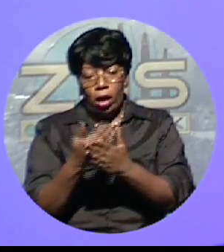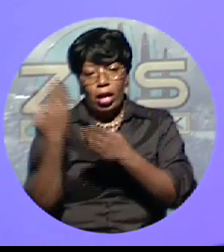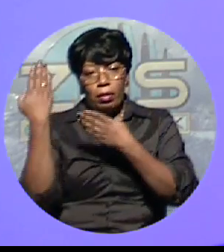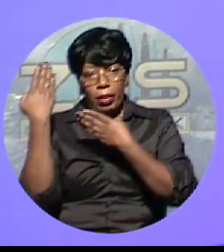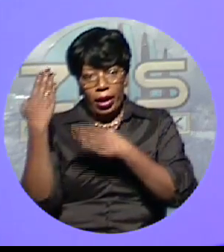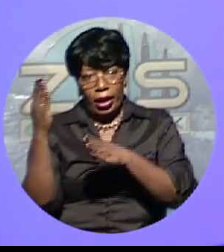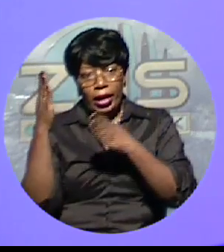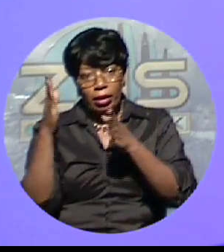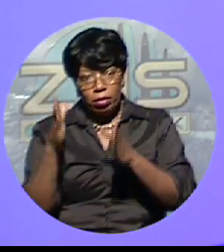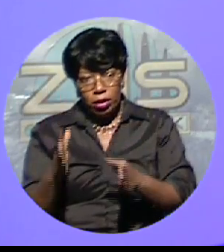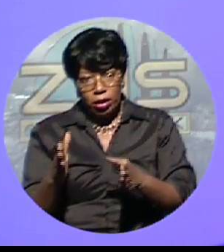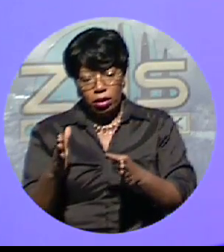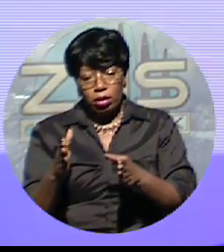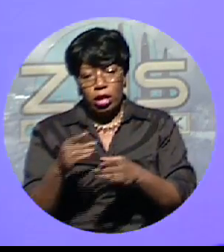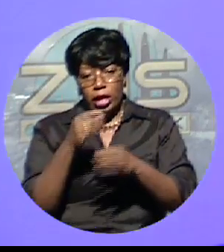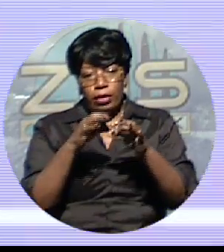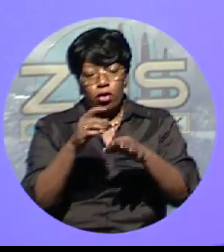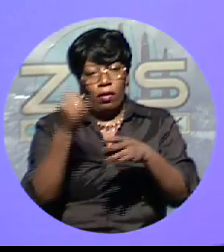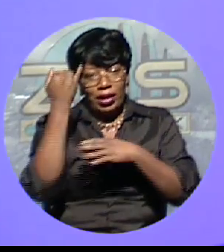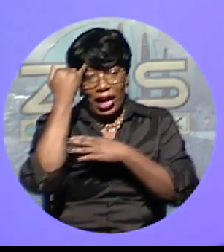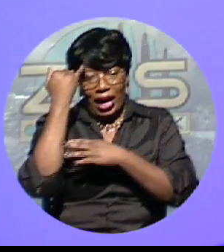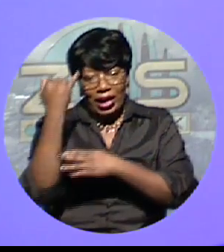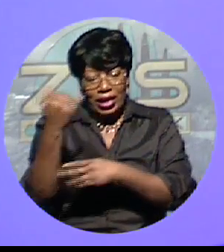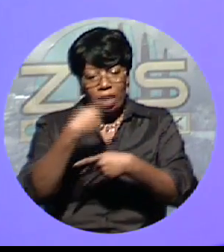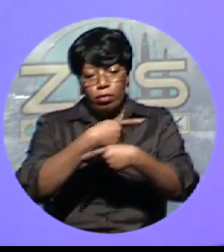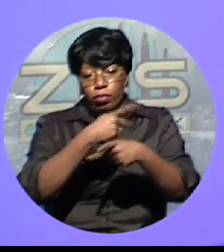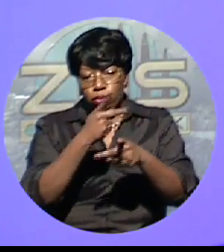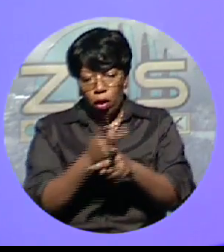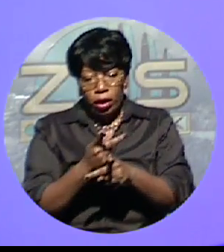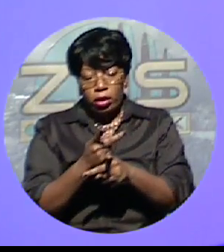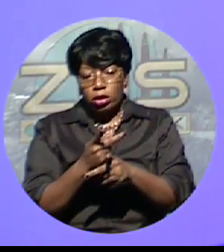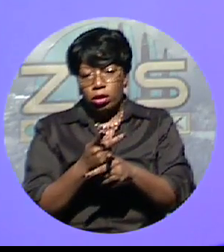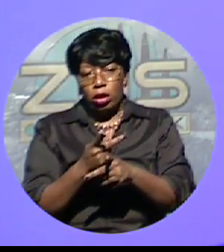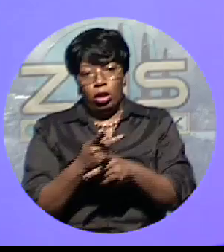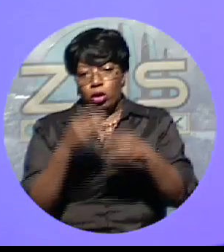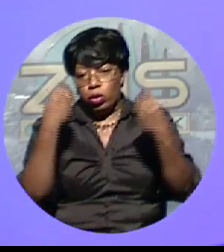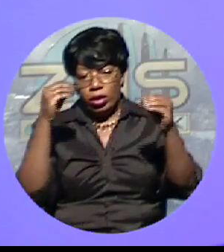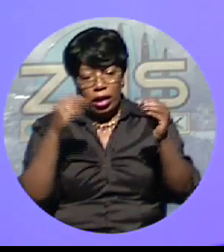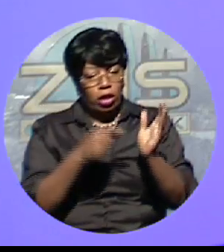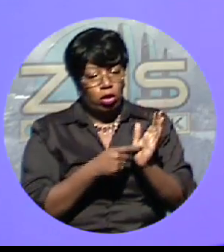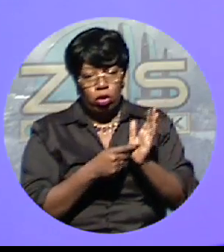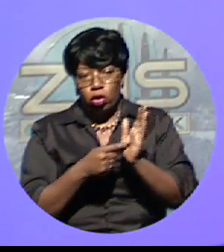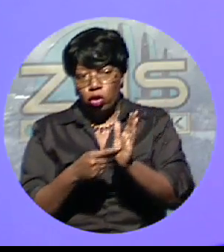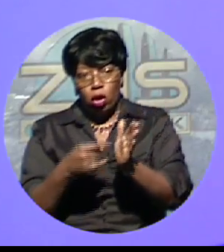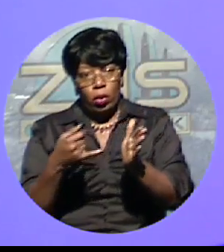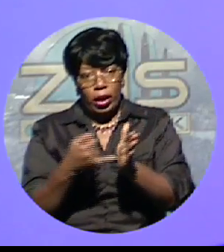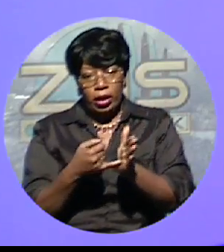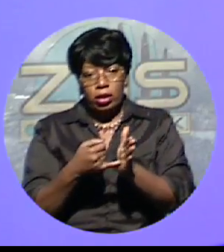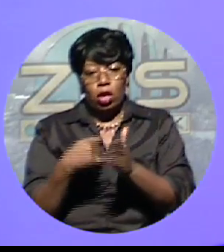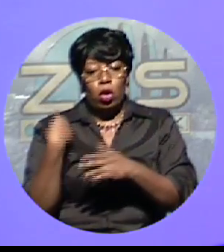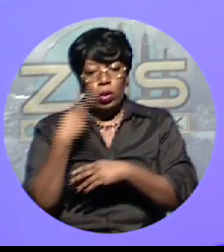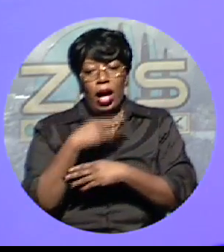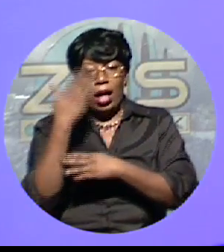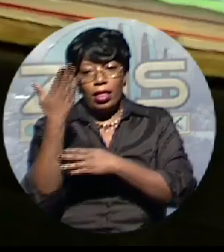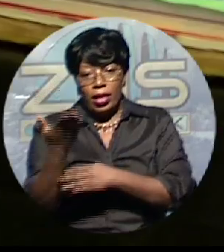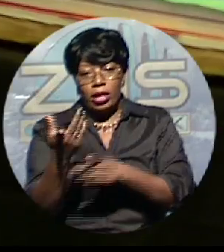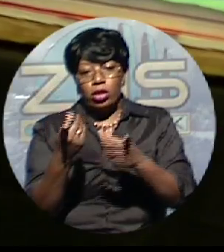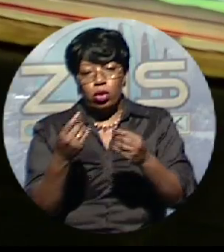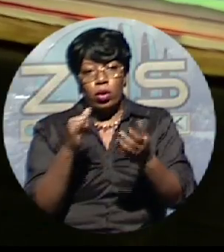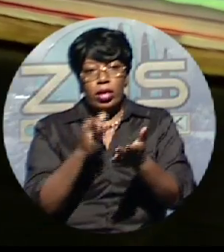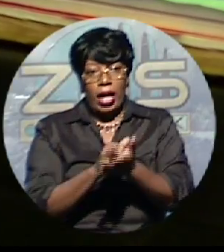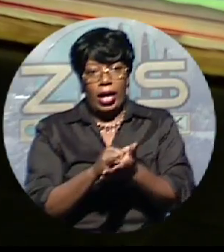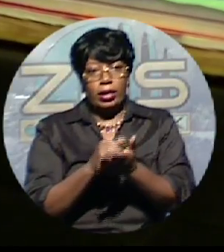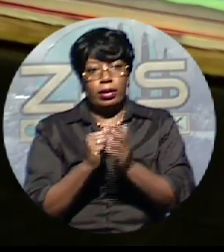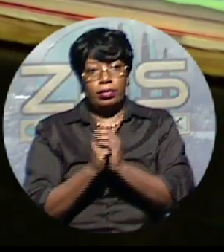alike. Anybody who have an idea, a product, wants to produce it, to sell it, to showcase it, we are there to do that for them.